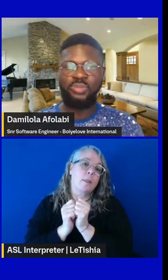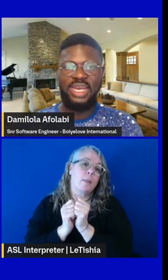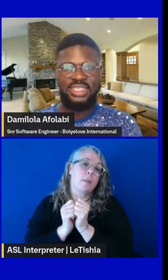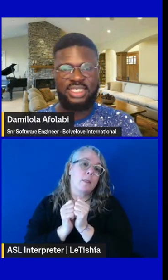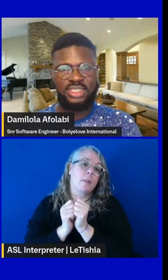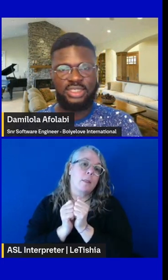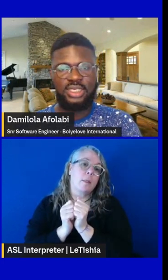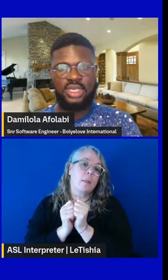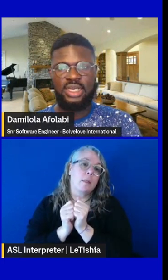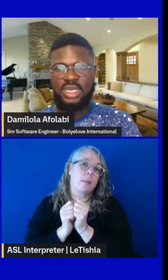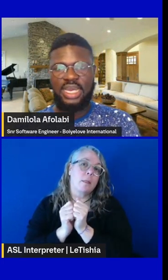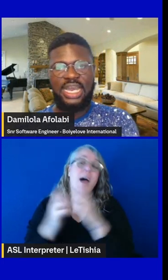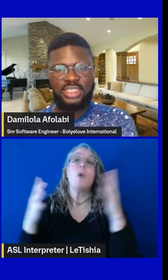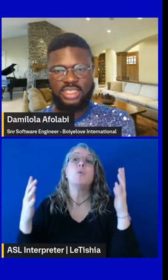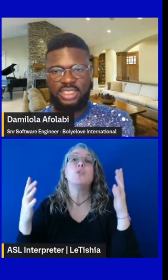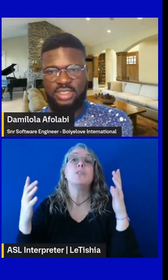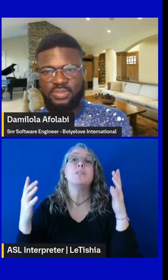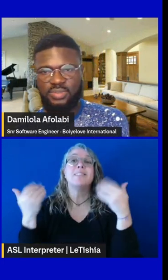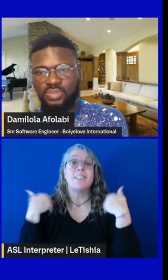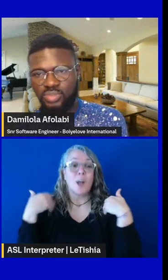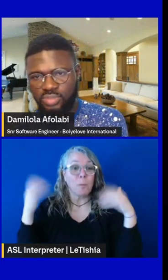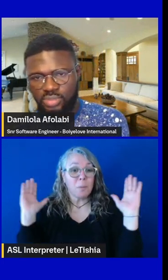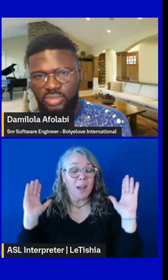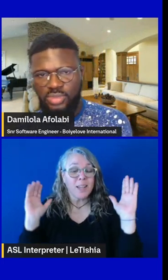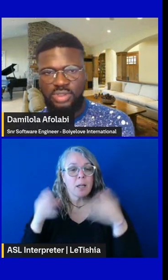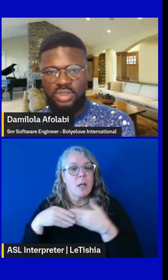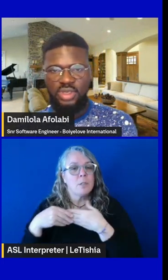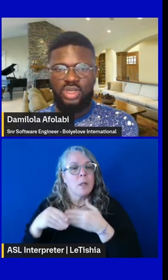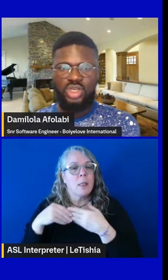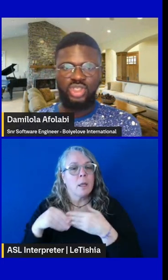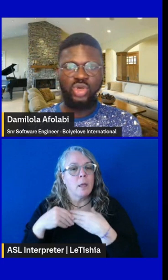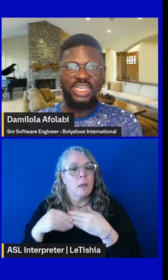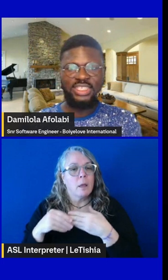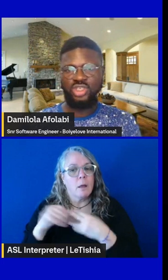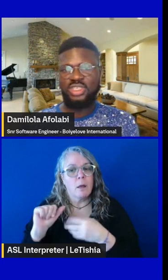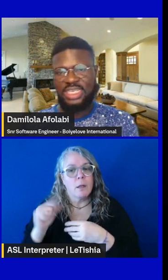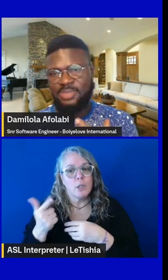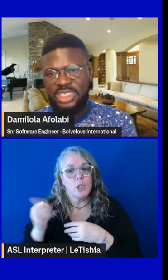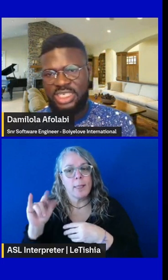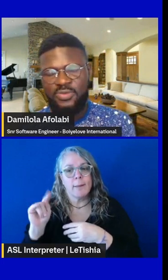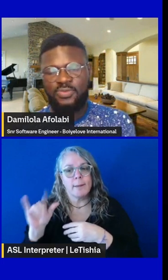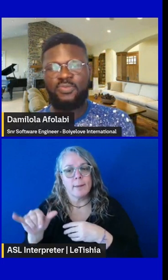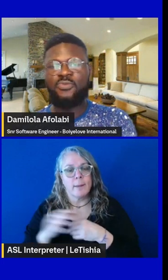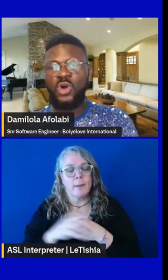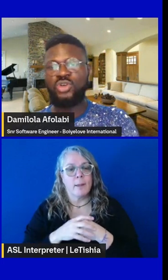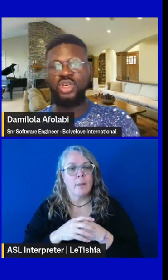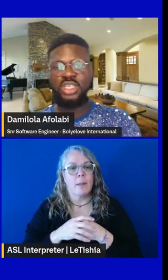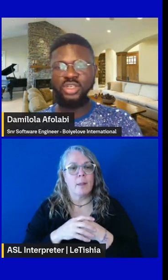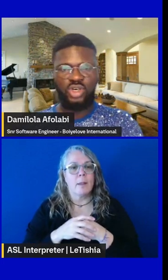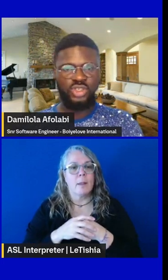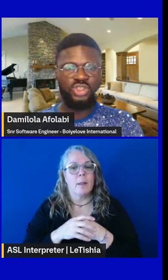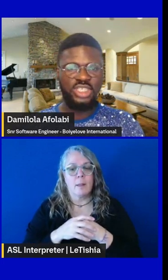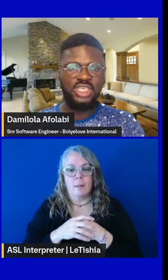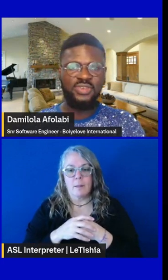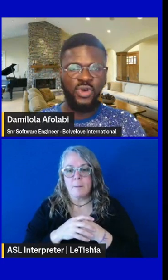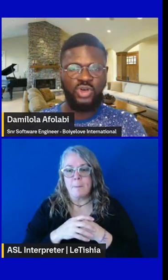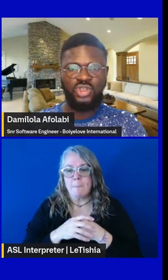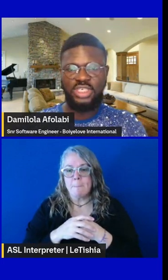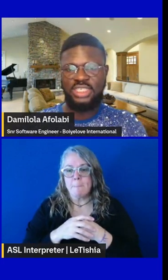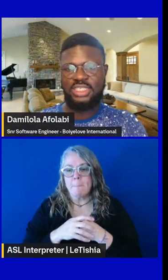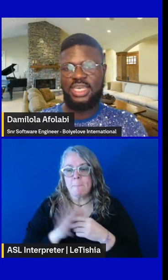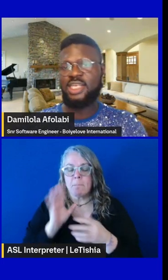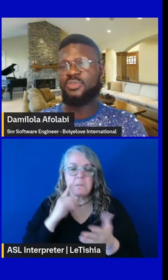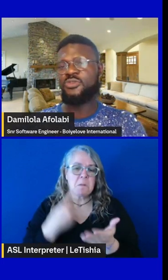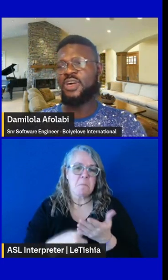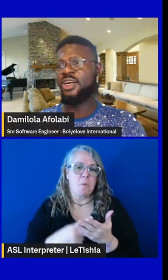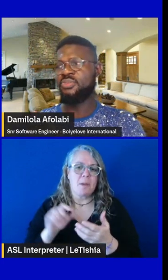without compromising agility. So let's discuss enabling Vault audit logs using Vault